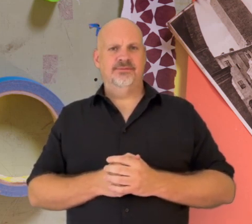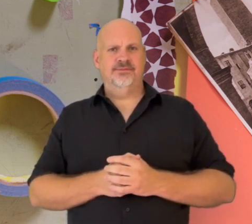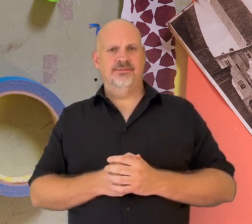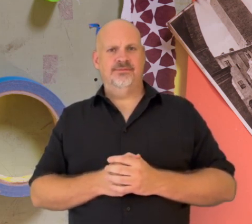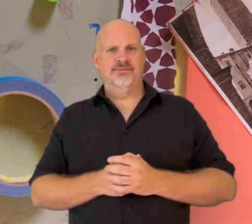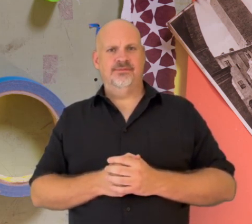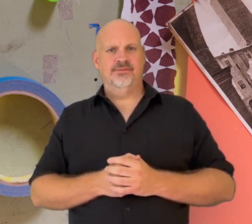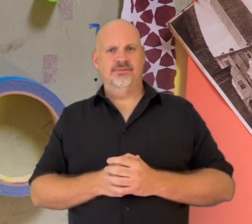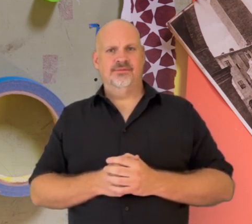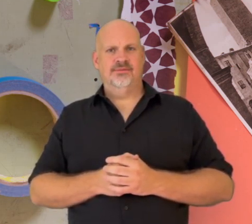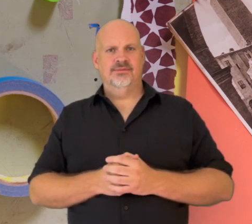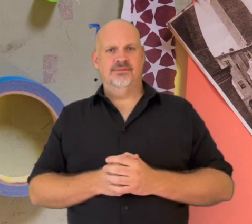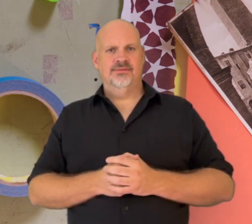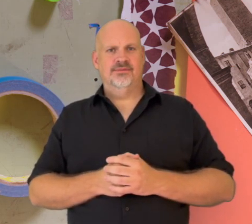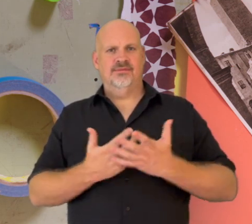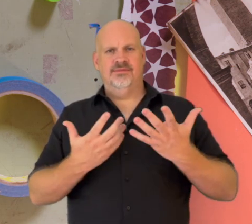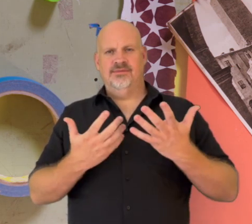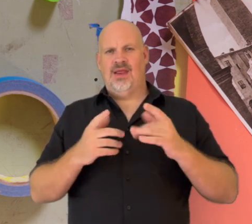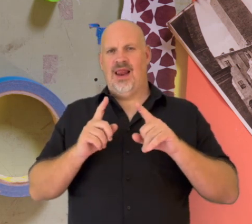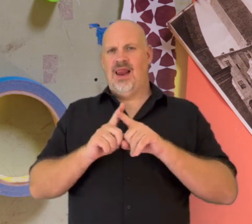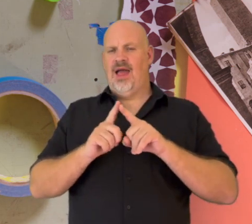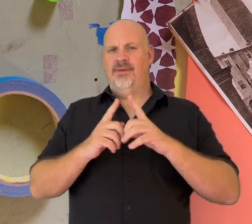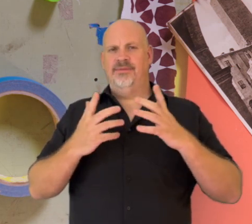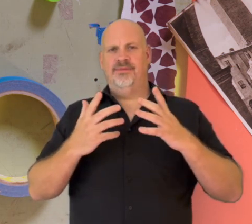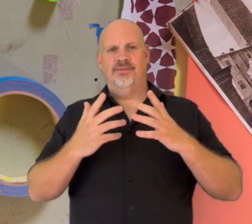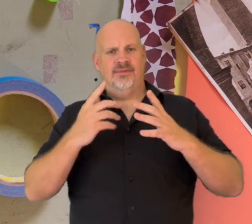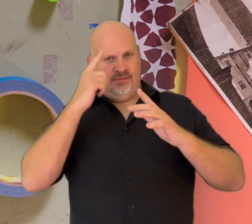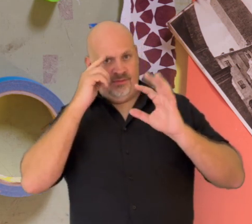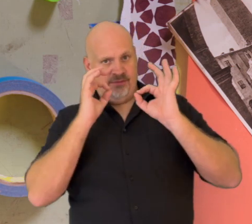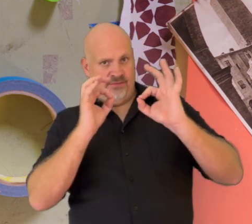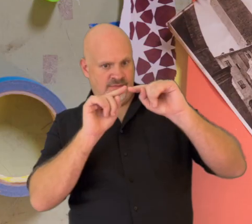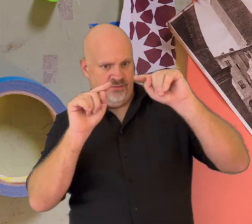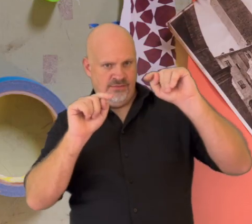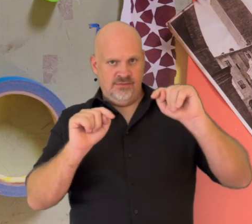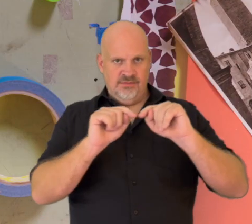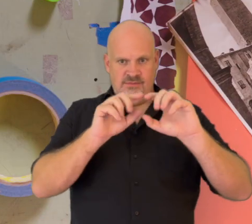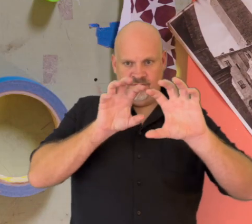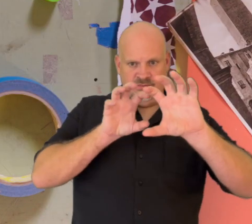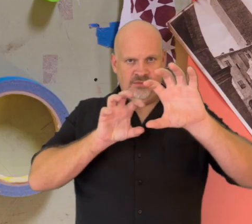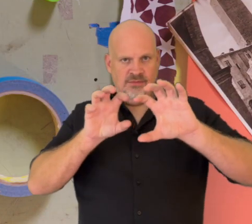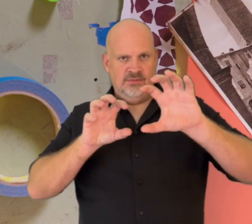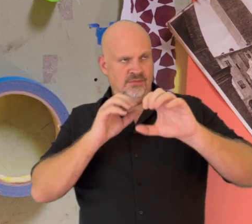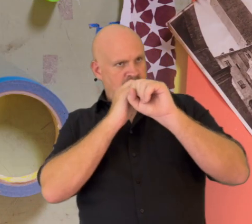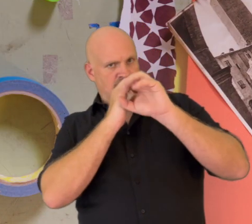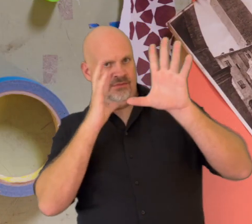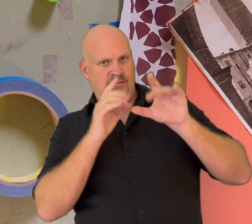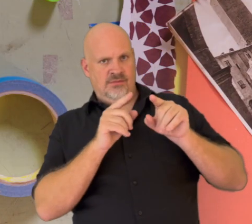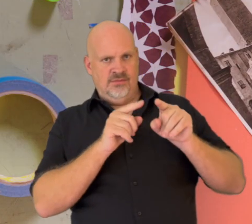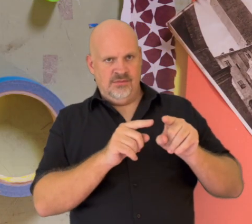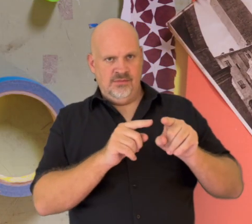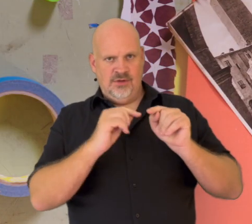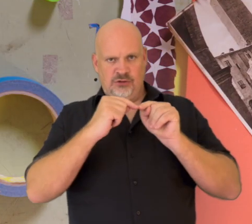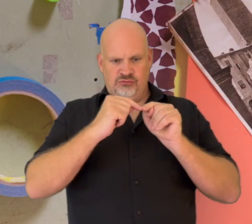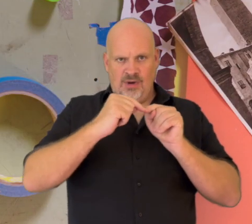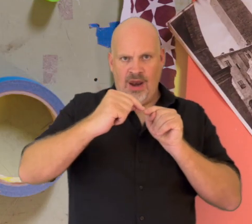Like, I think in a way geometry exists as an idea. Like straight lines, they